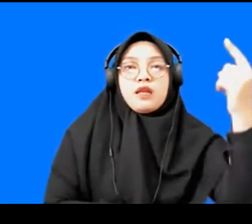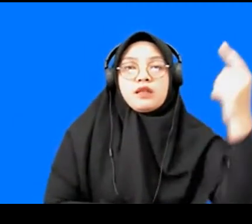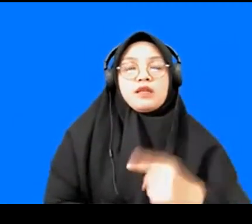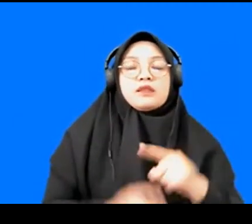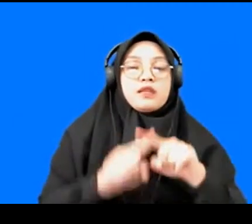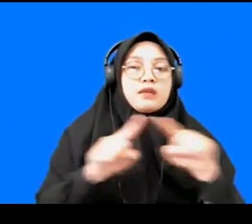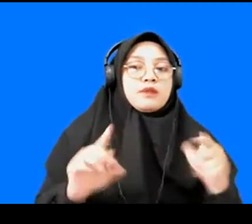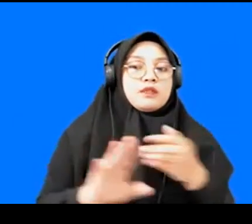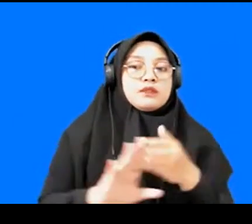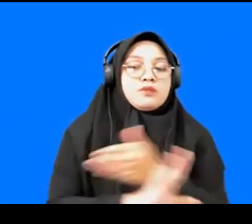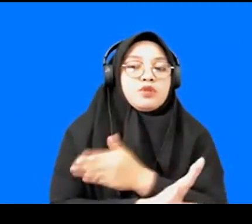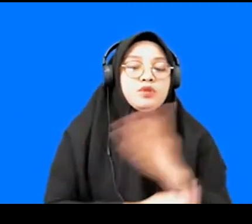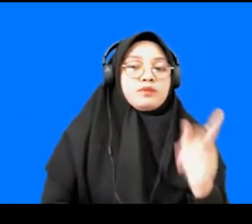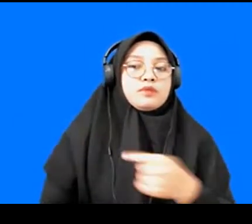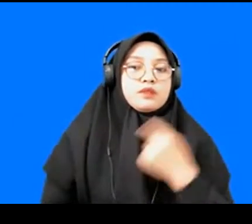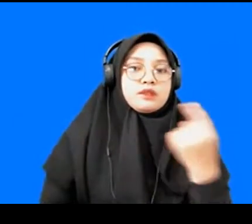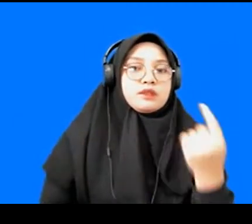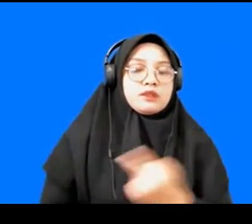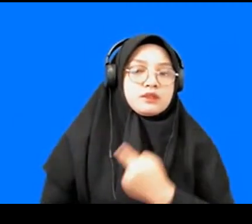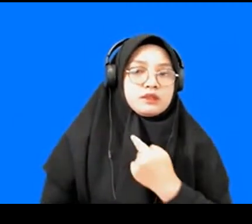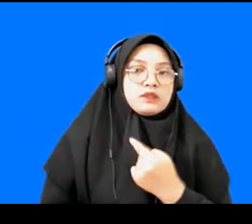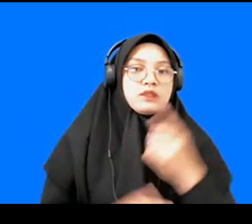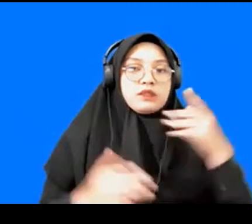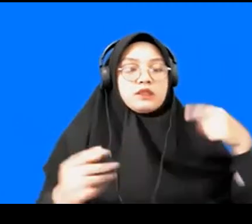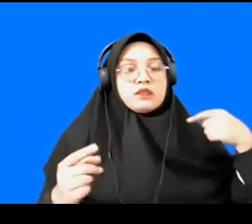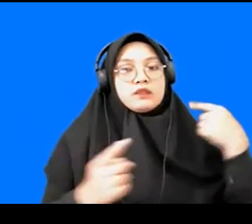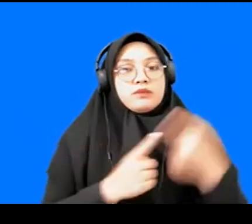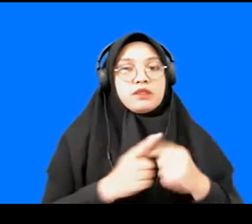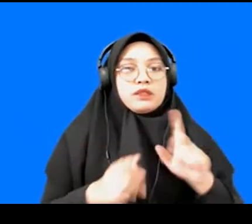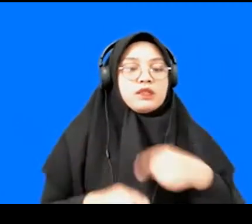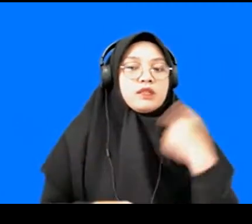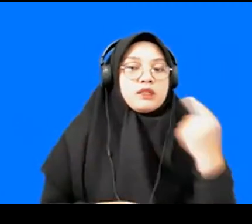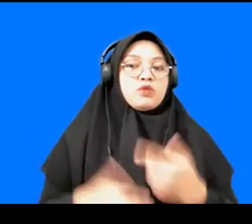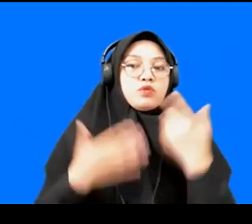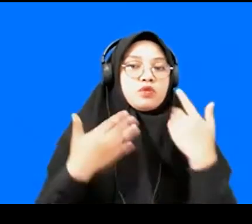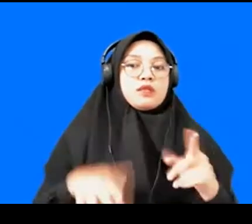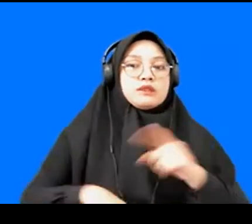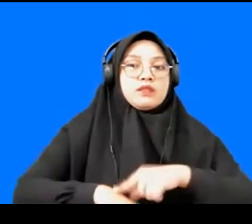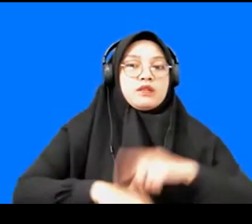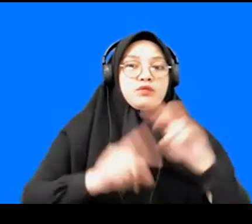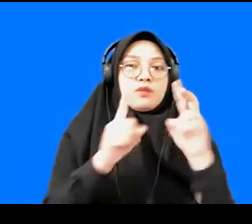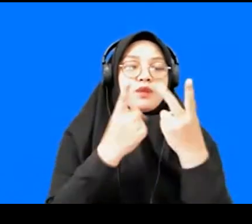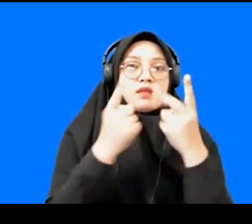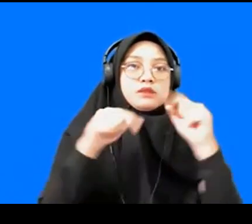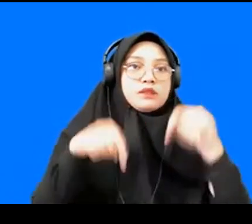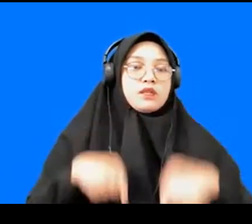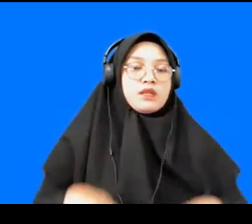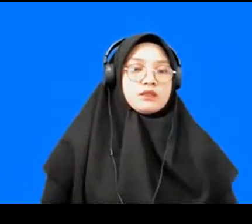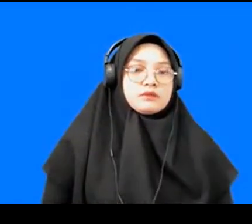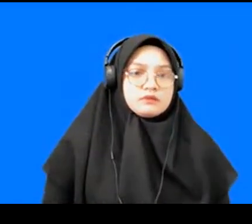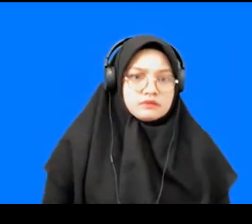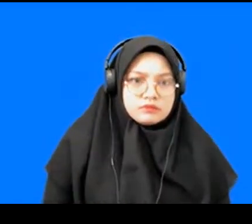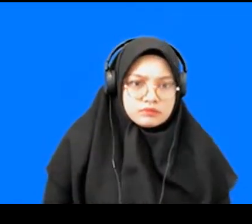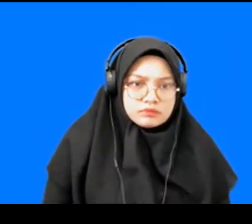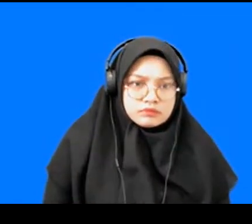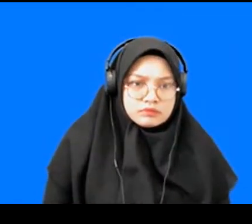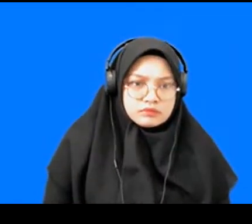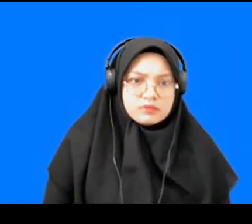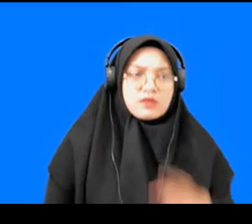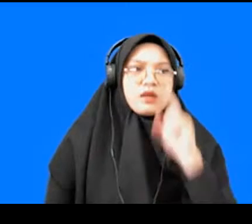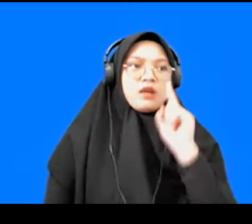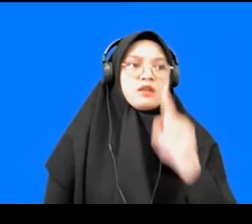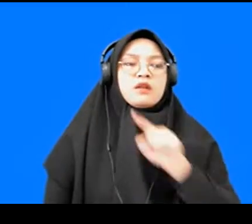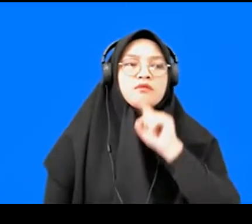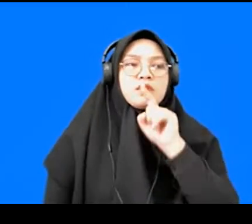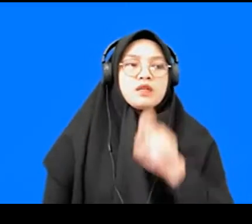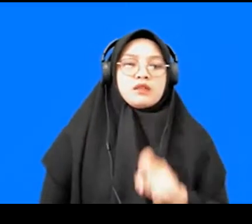we are arriving at 12 p.m. already. But may I see any other other questions or